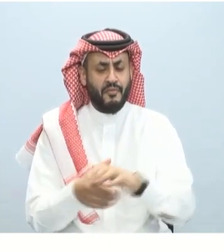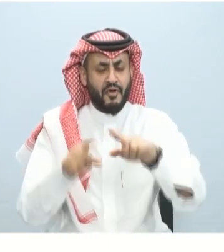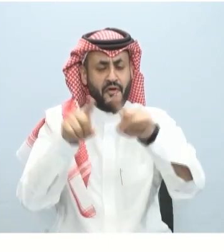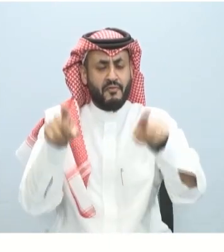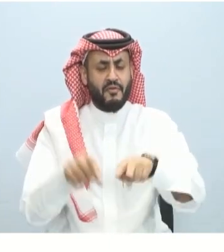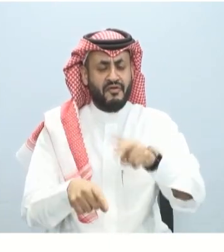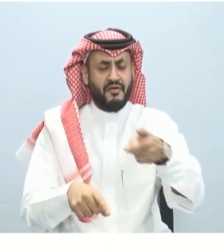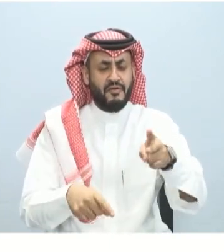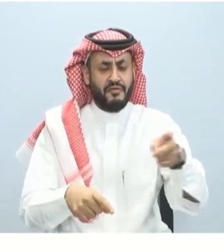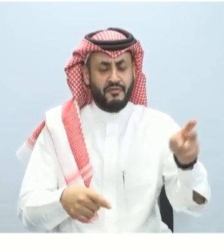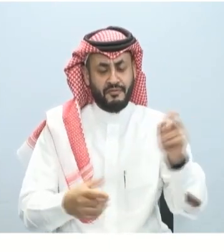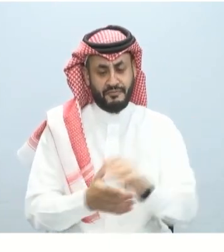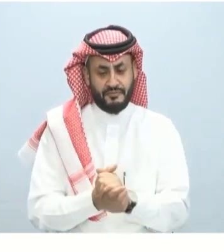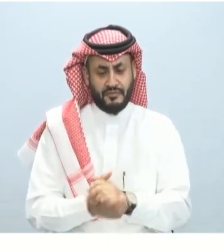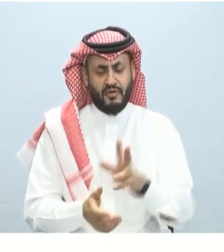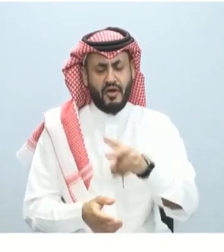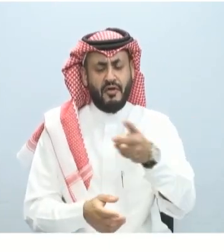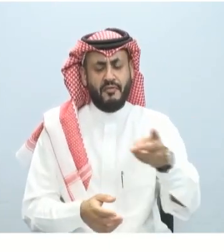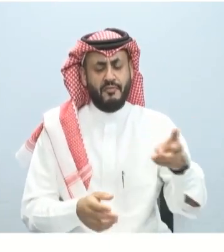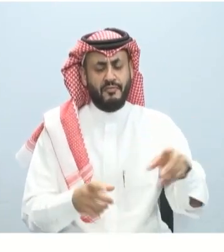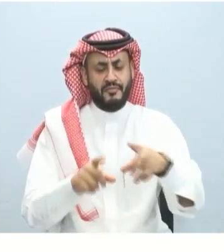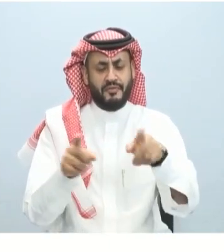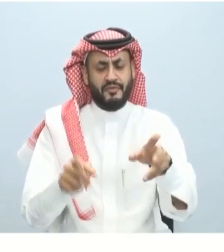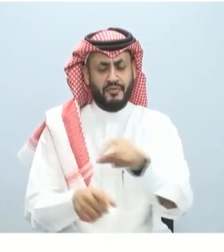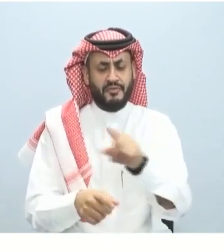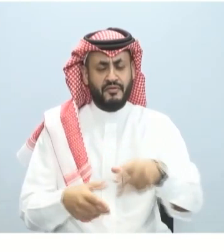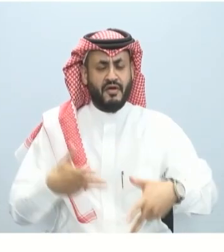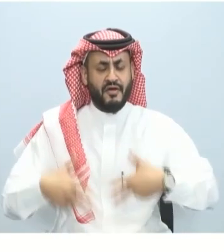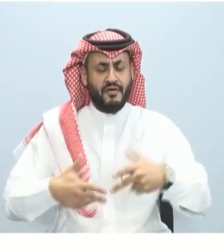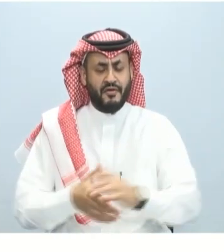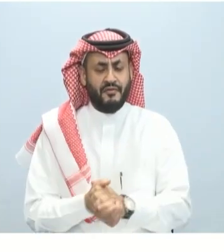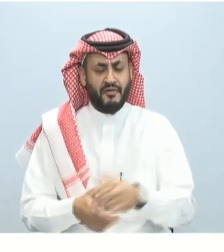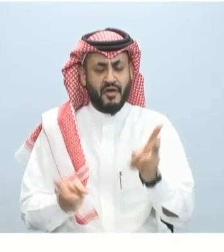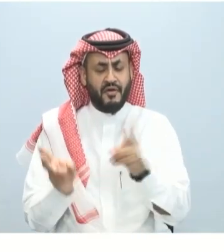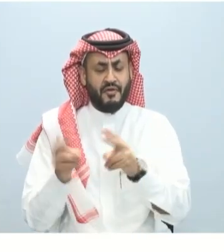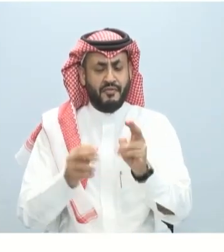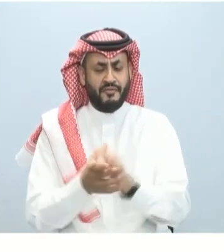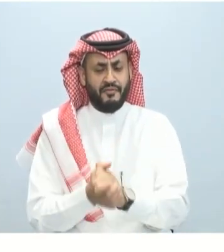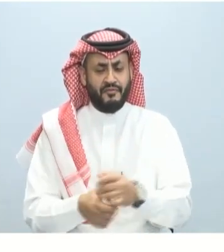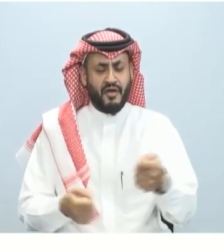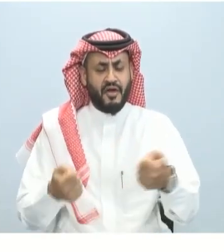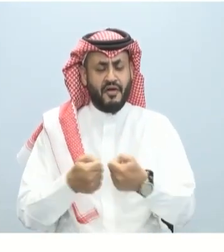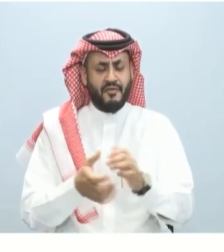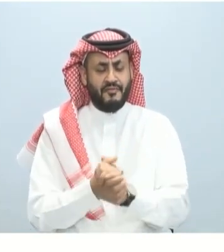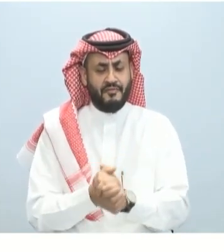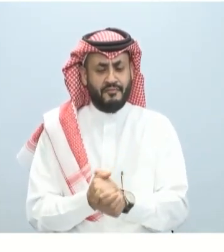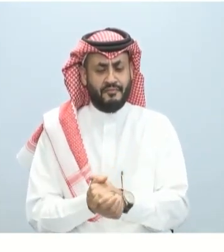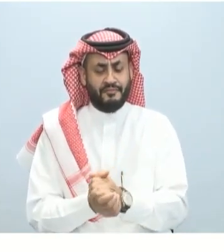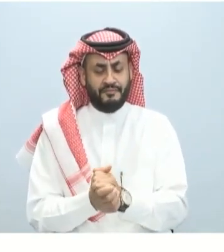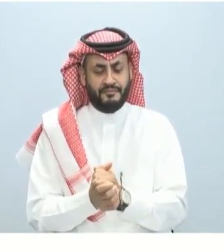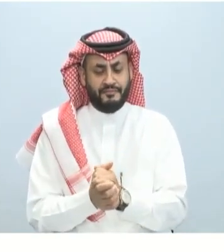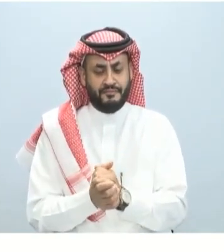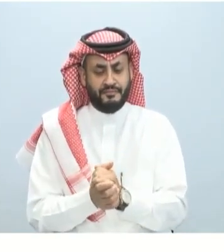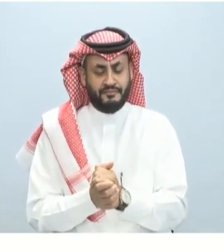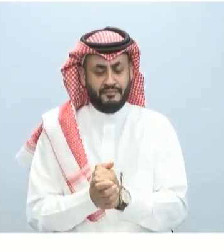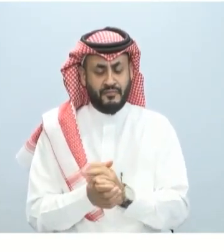genres. Now we said that there are different movie genres such as comedy, drama, we have action, a biography, we